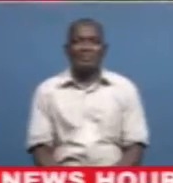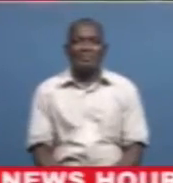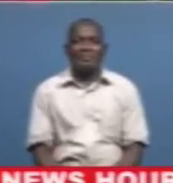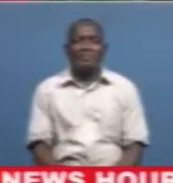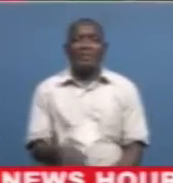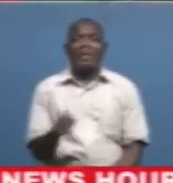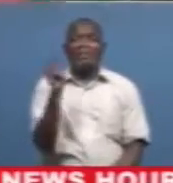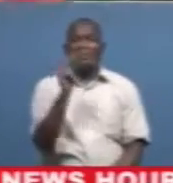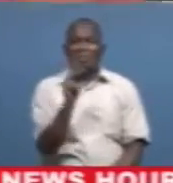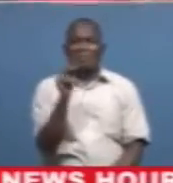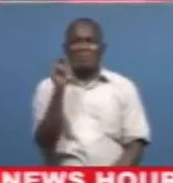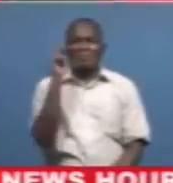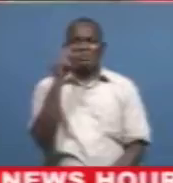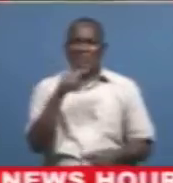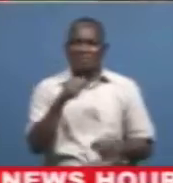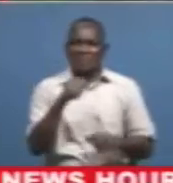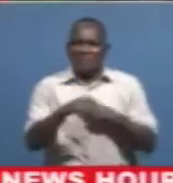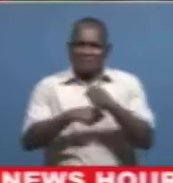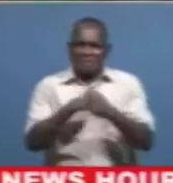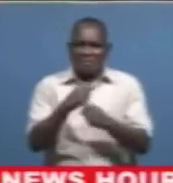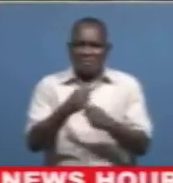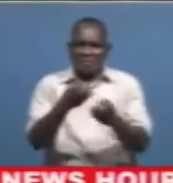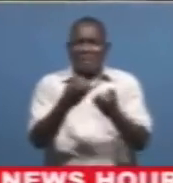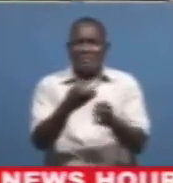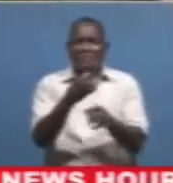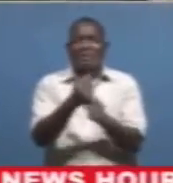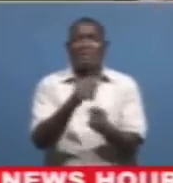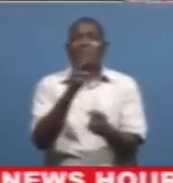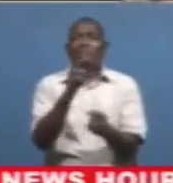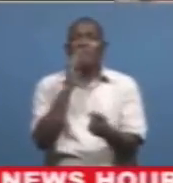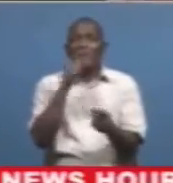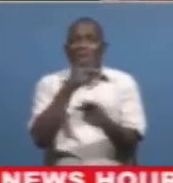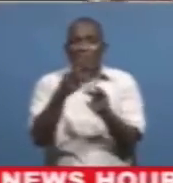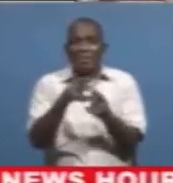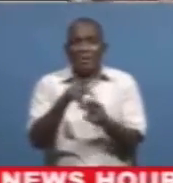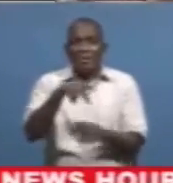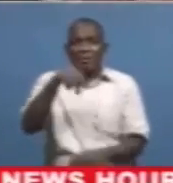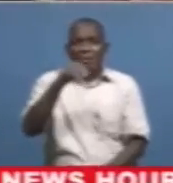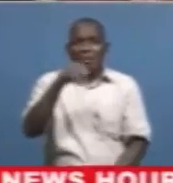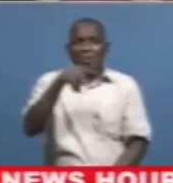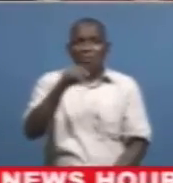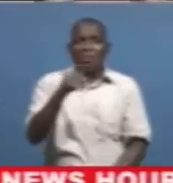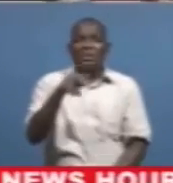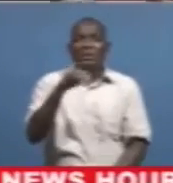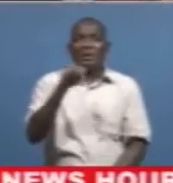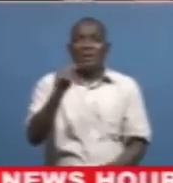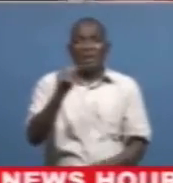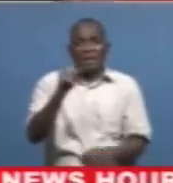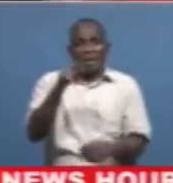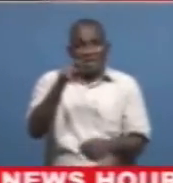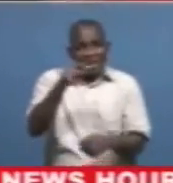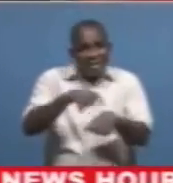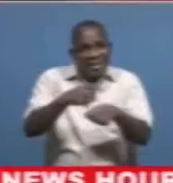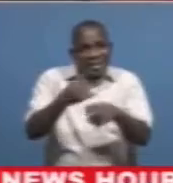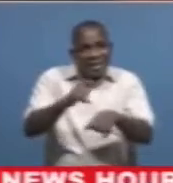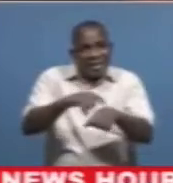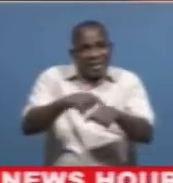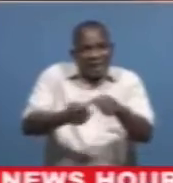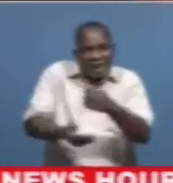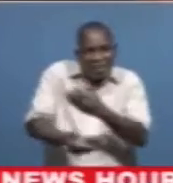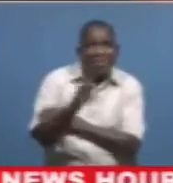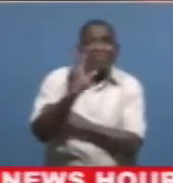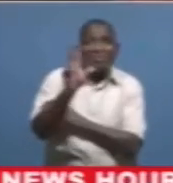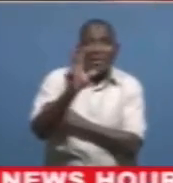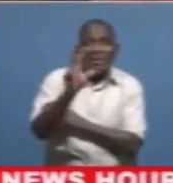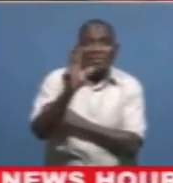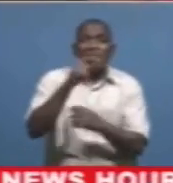struggle for water right here at Pupuni in the eastern region. It is 3 a.m. and you would be thinking that people should be